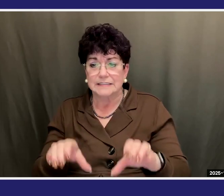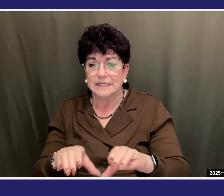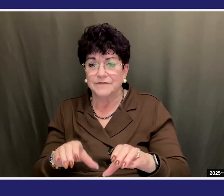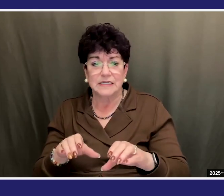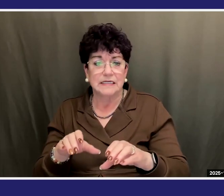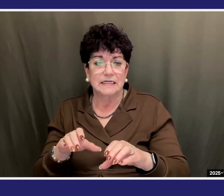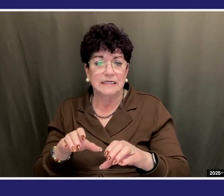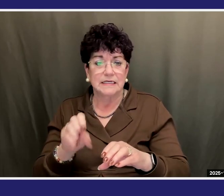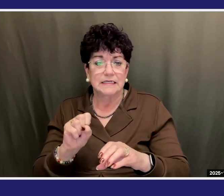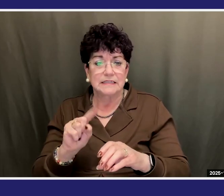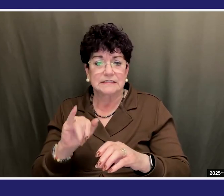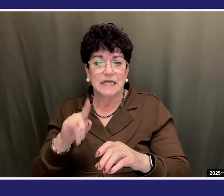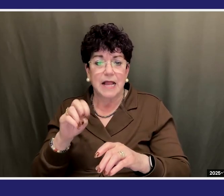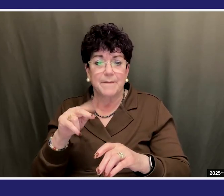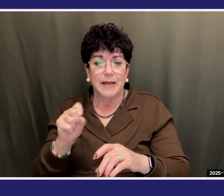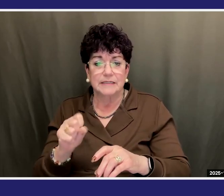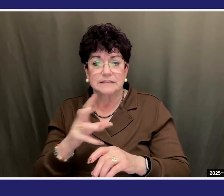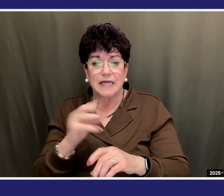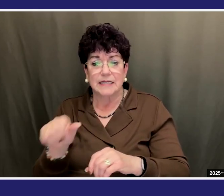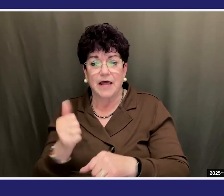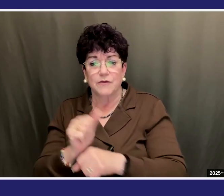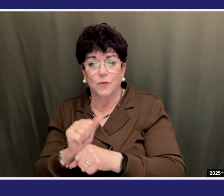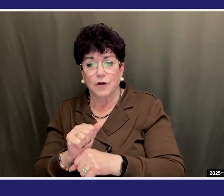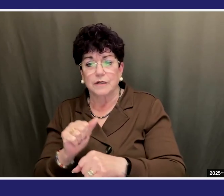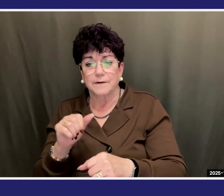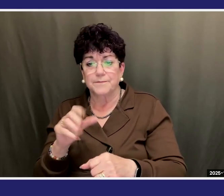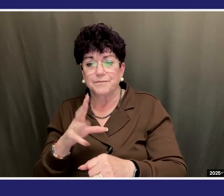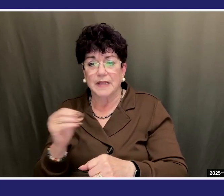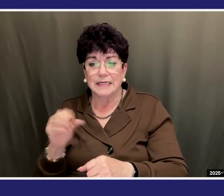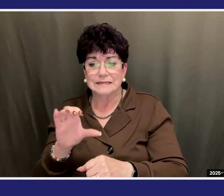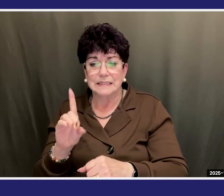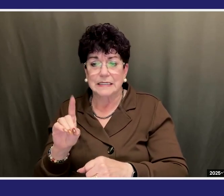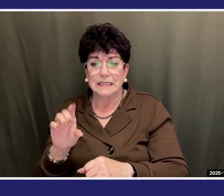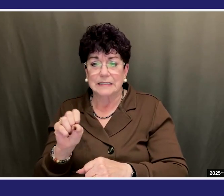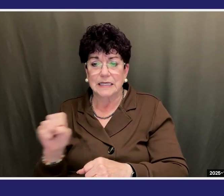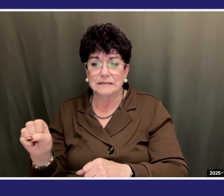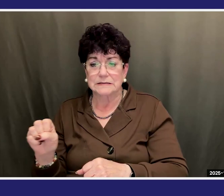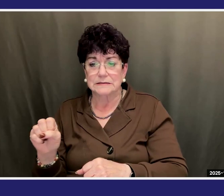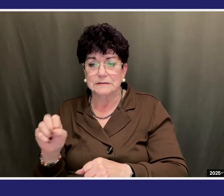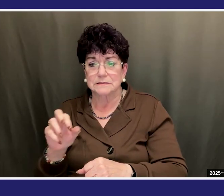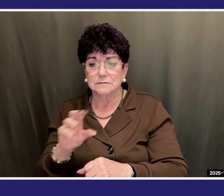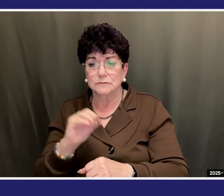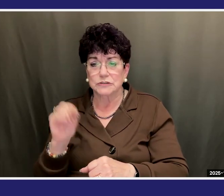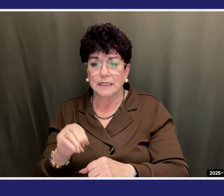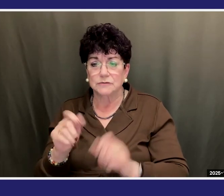and other work in VH Connect, as well as CDSS rate reforms for kids. Thank you.